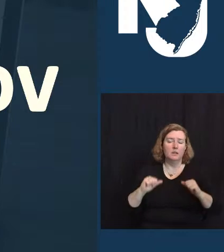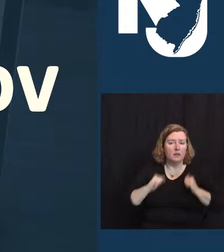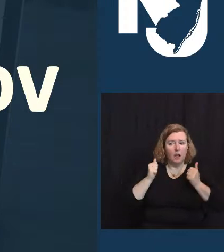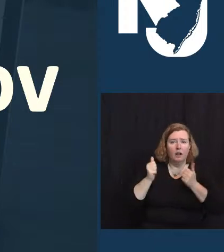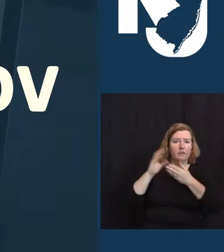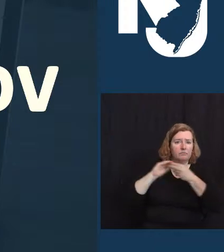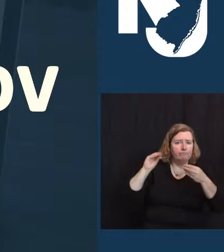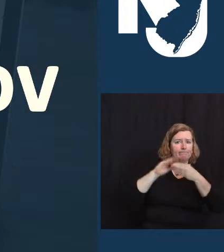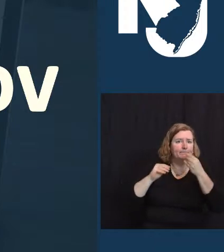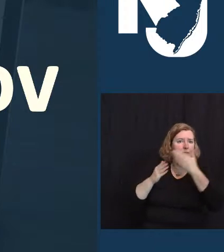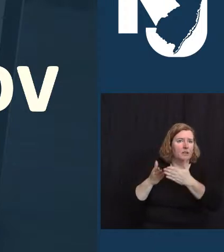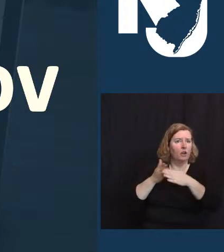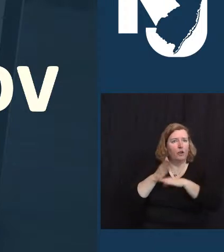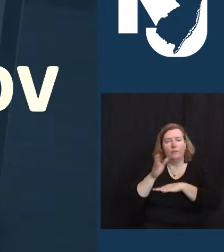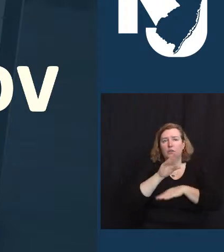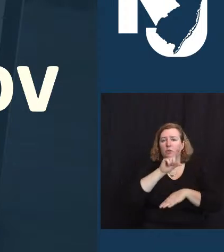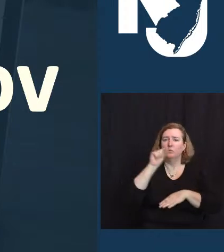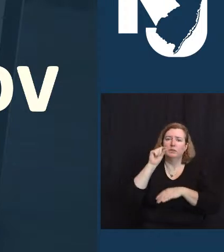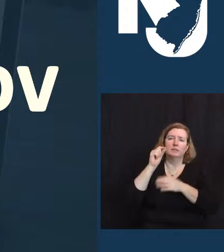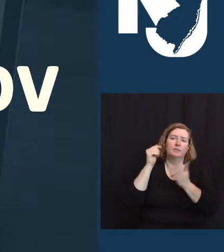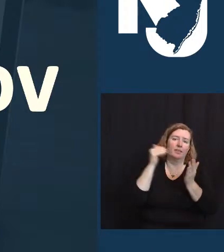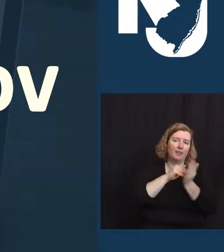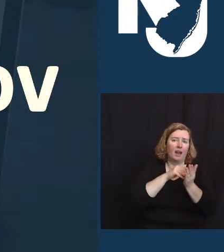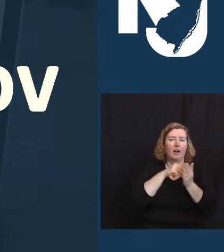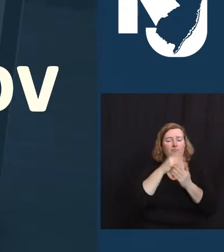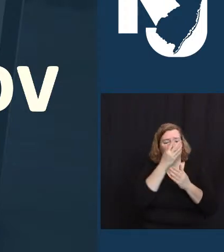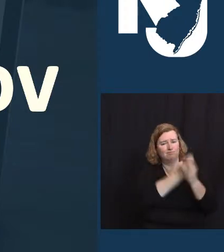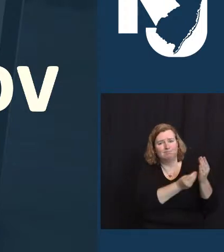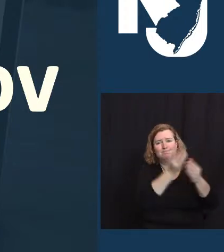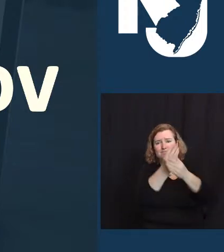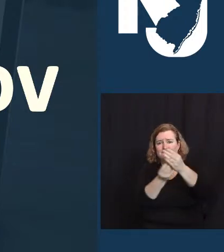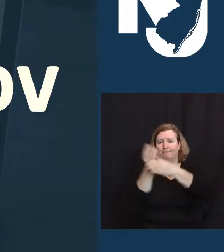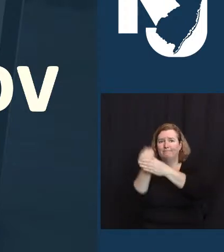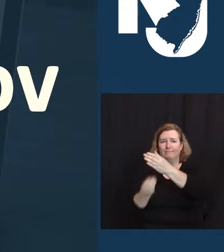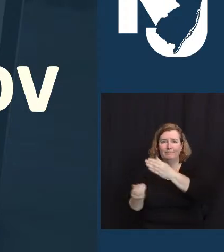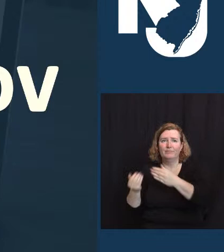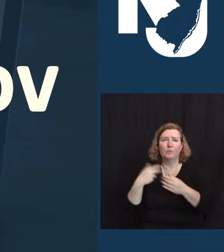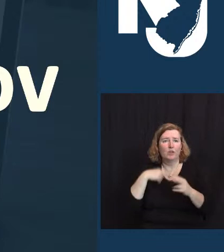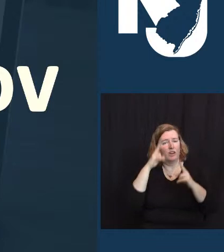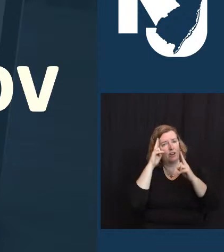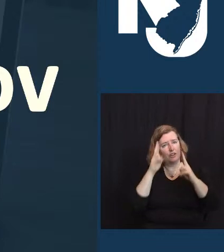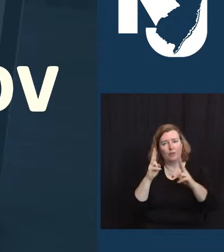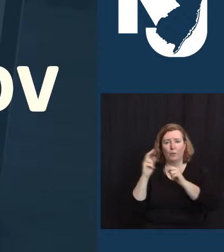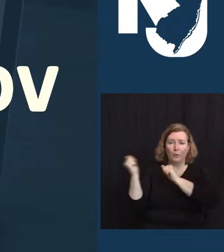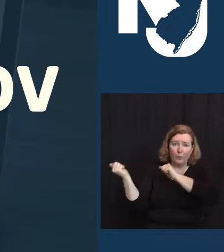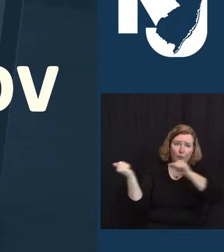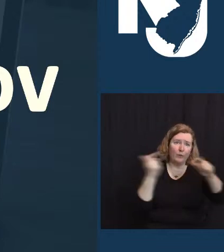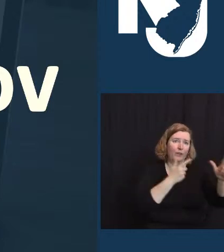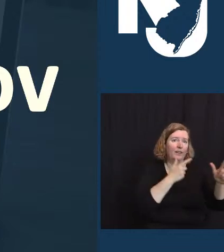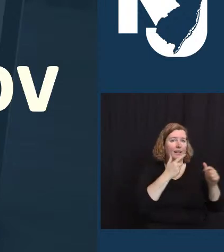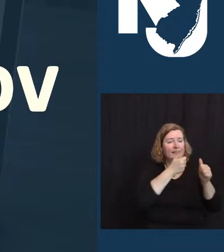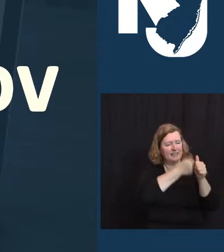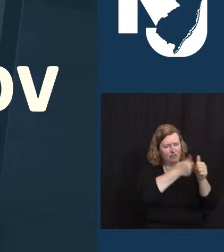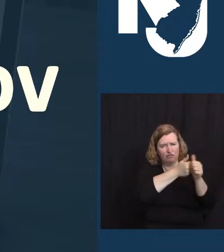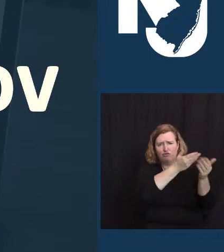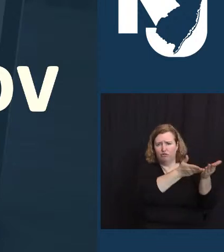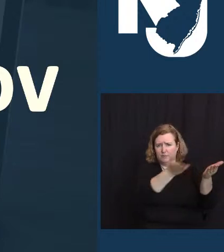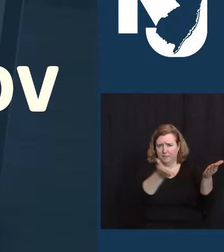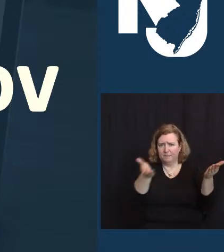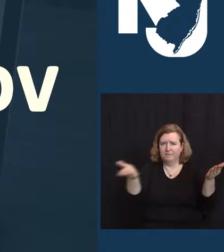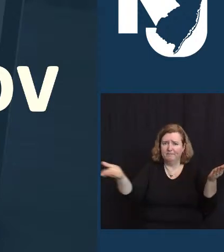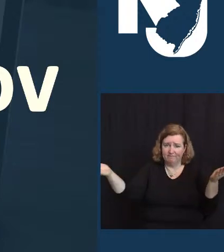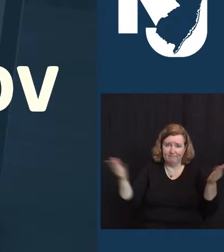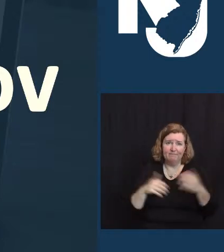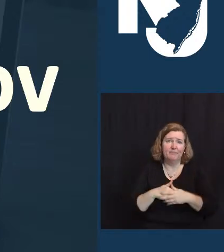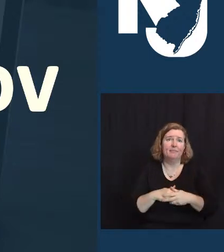20,000 that can be told about those we have lost. We honor them all. And for them, we remember that only we have the